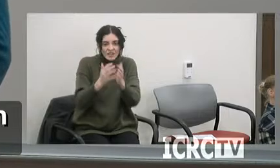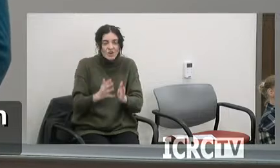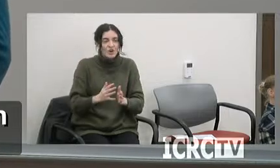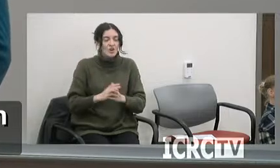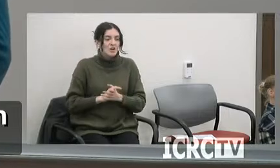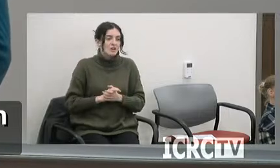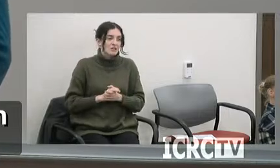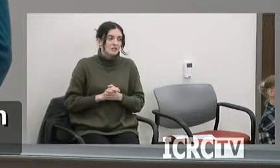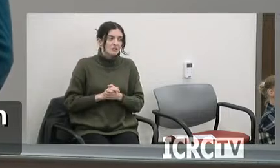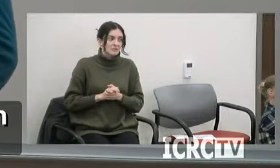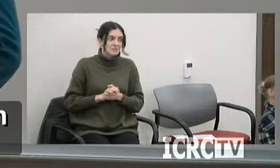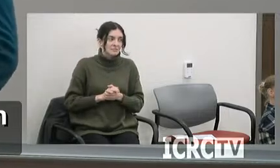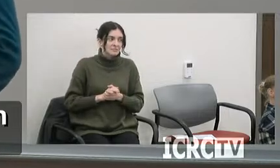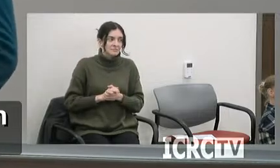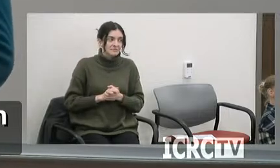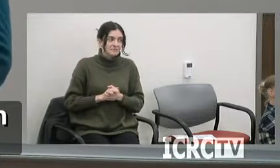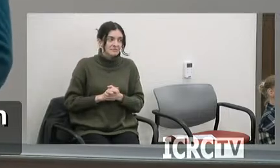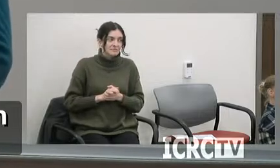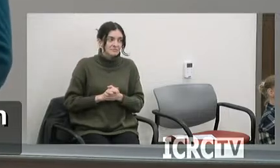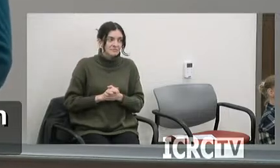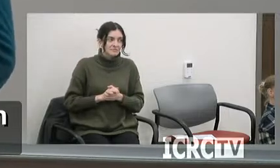has learned the subtlety